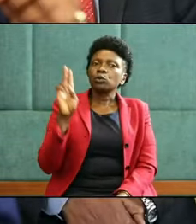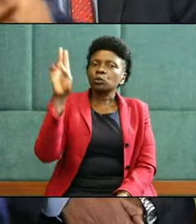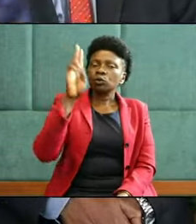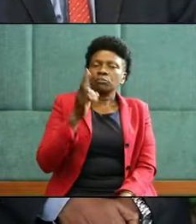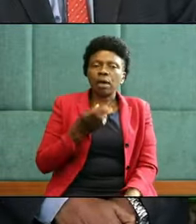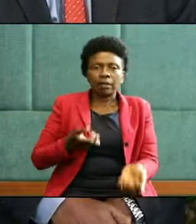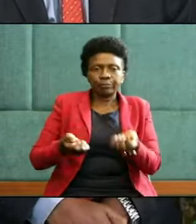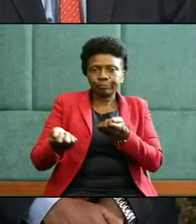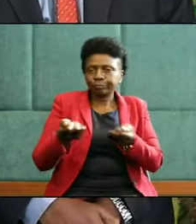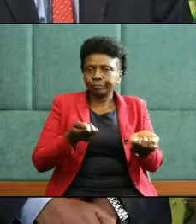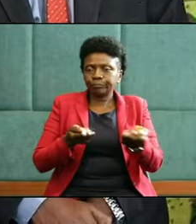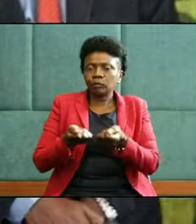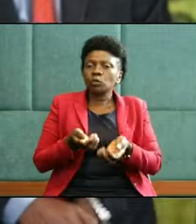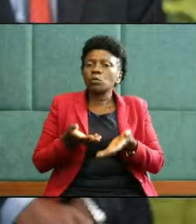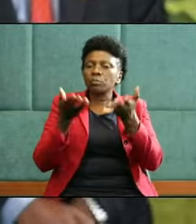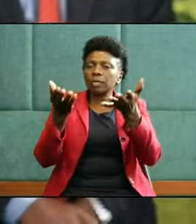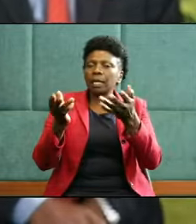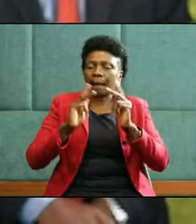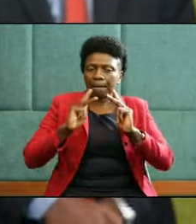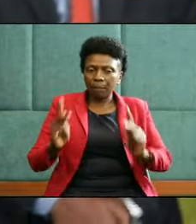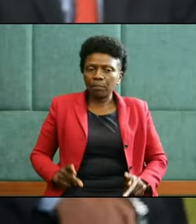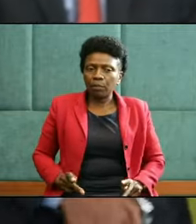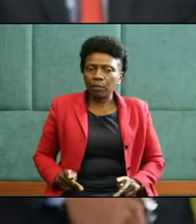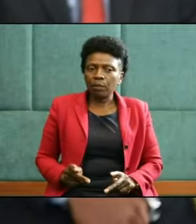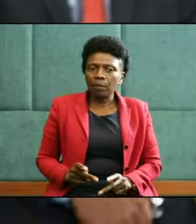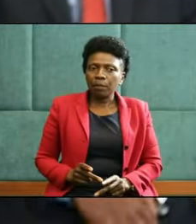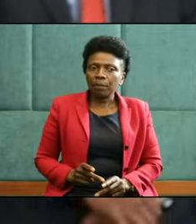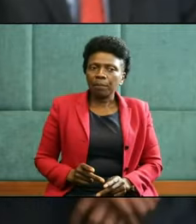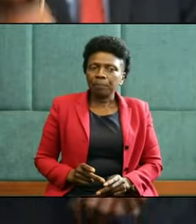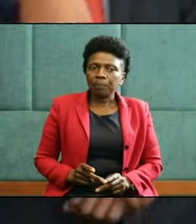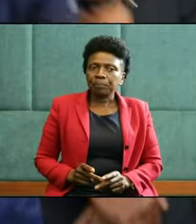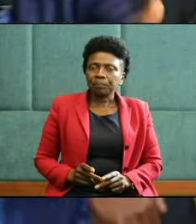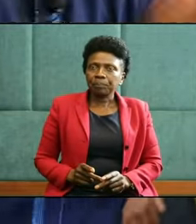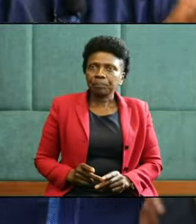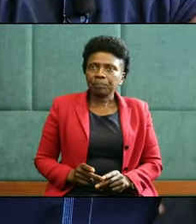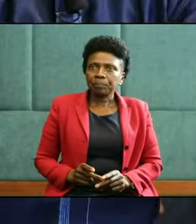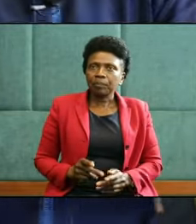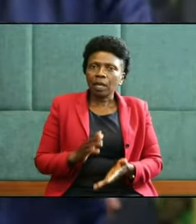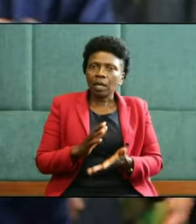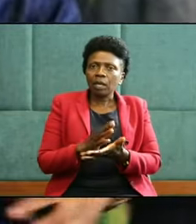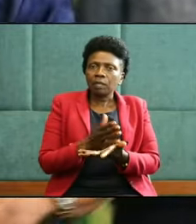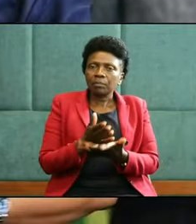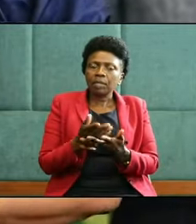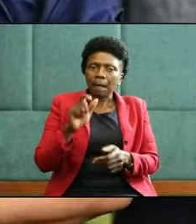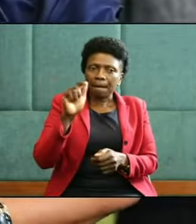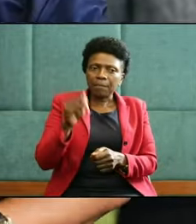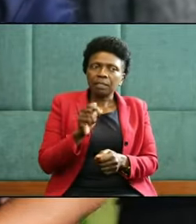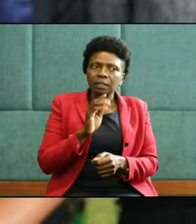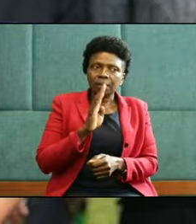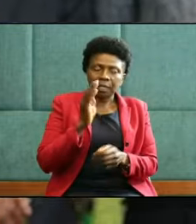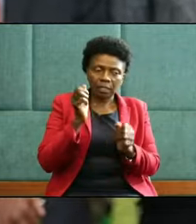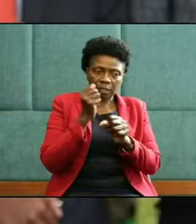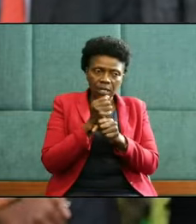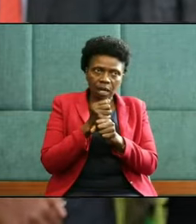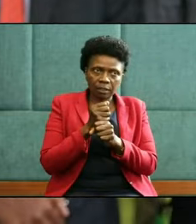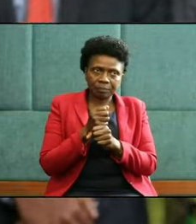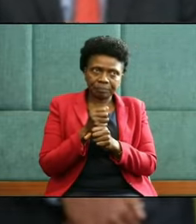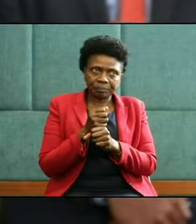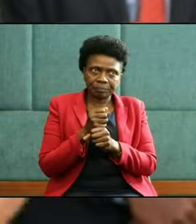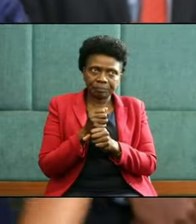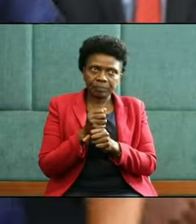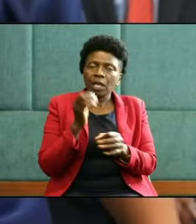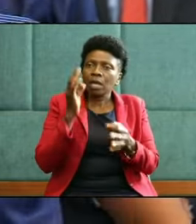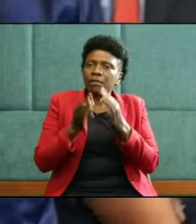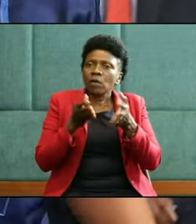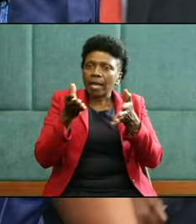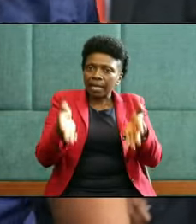I'm in town, I will sacrifice. I will drive. I will be there. Somebody should hear the gospel. I just want you to lift up your hand. If you are here,